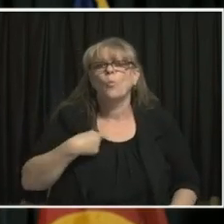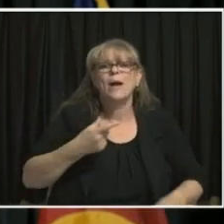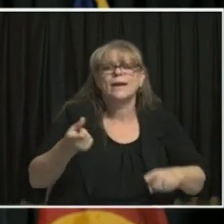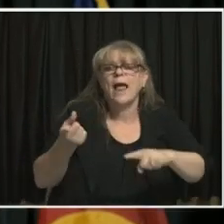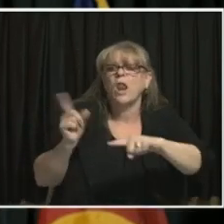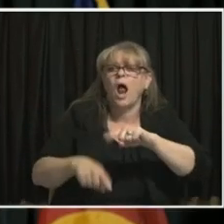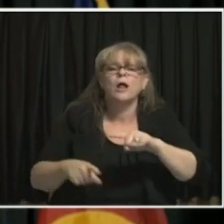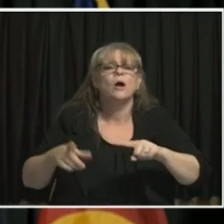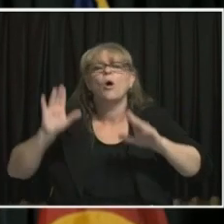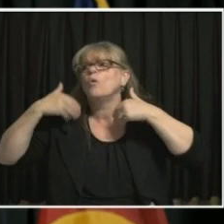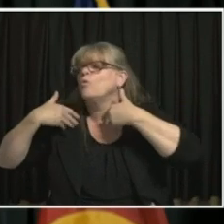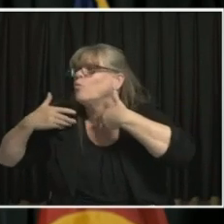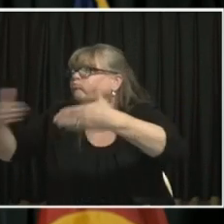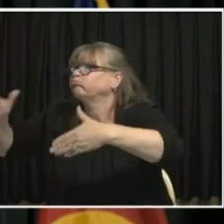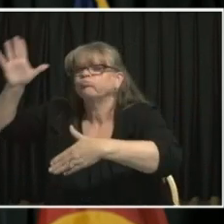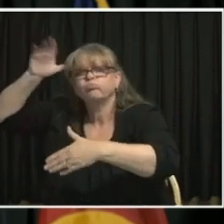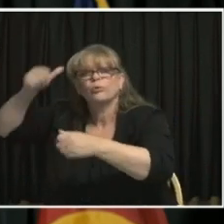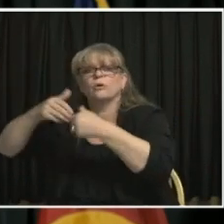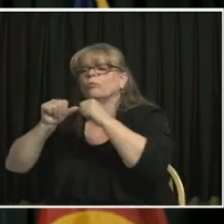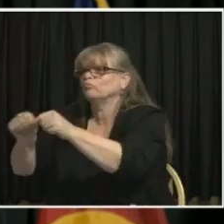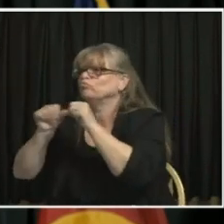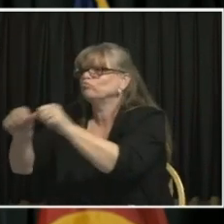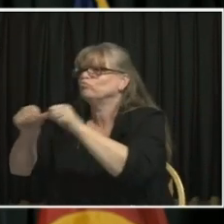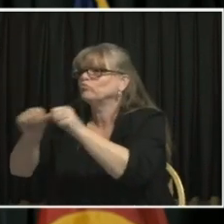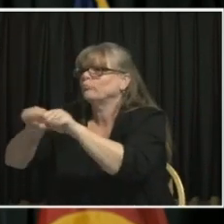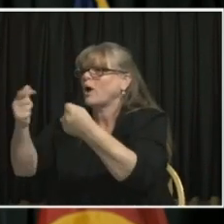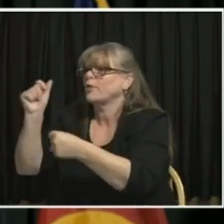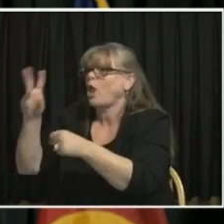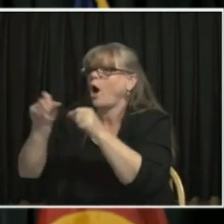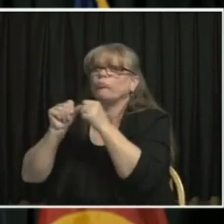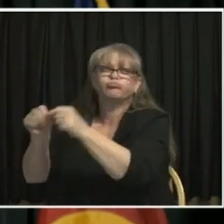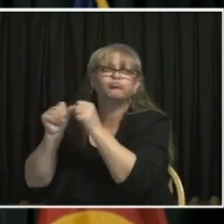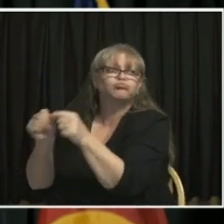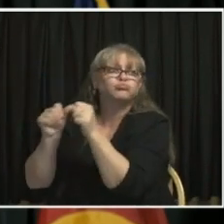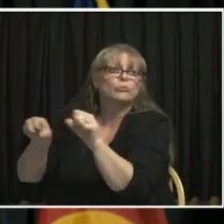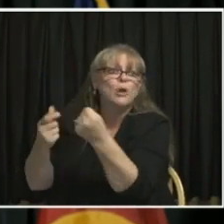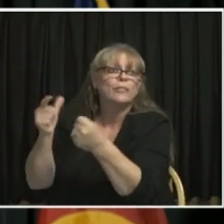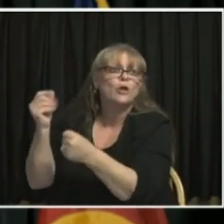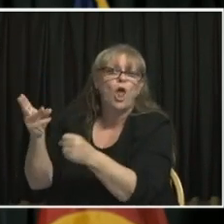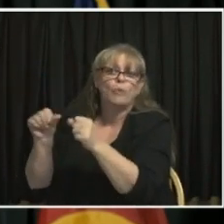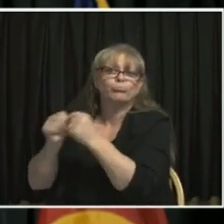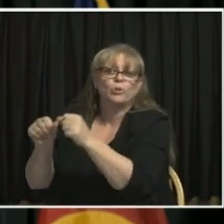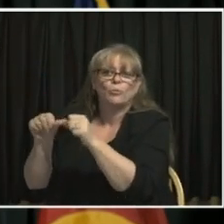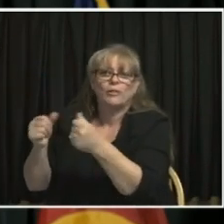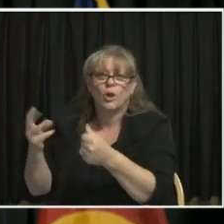others. I hope, I pray, that nobody falls sick